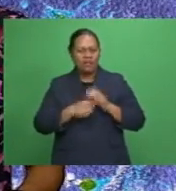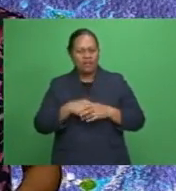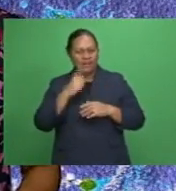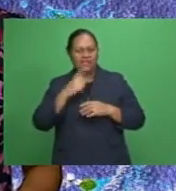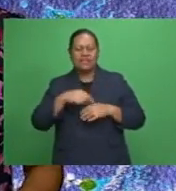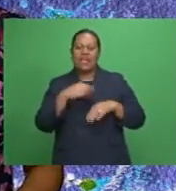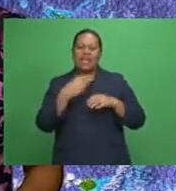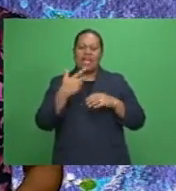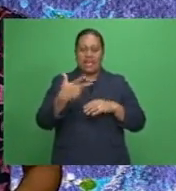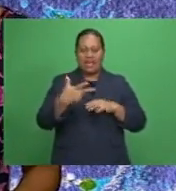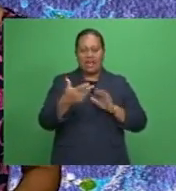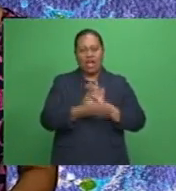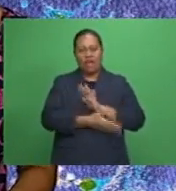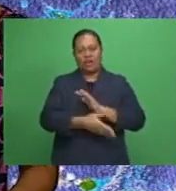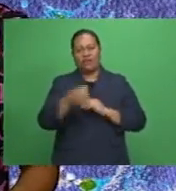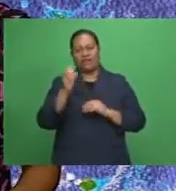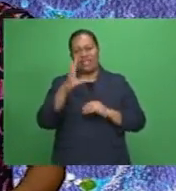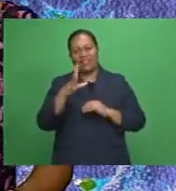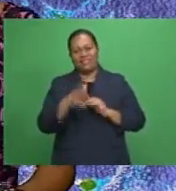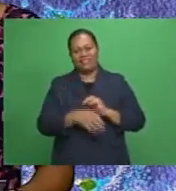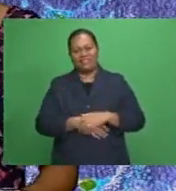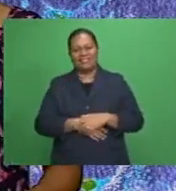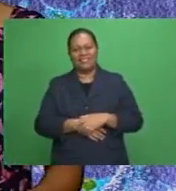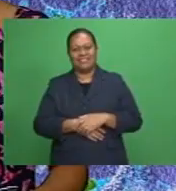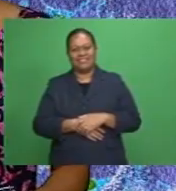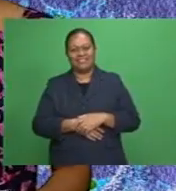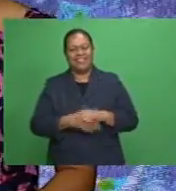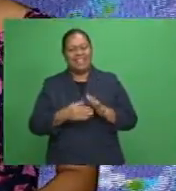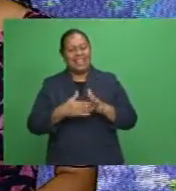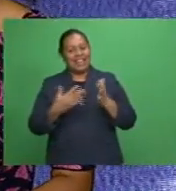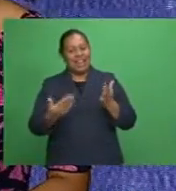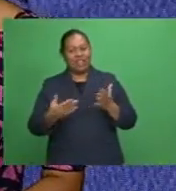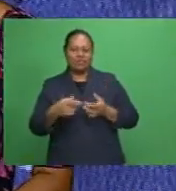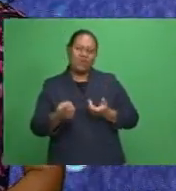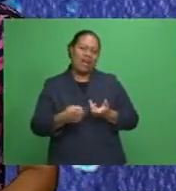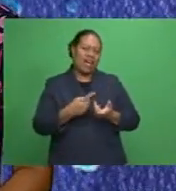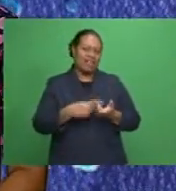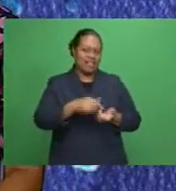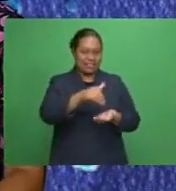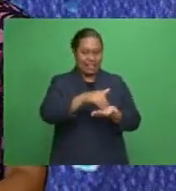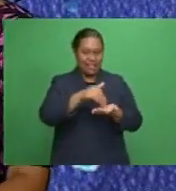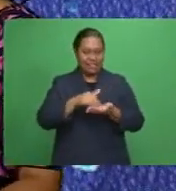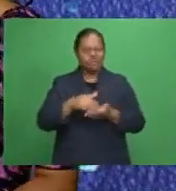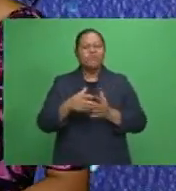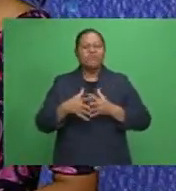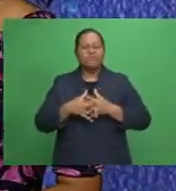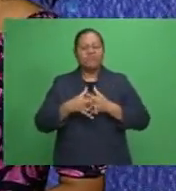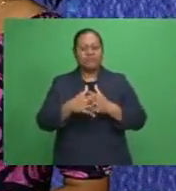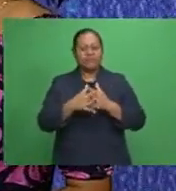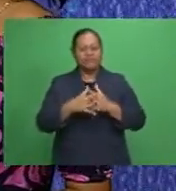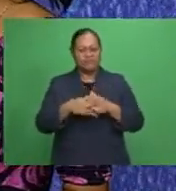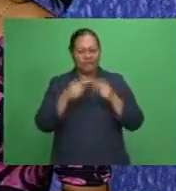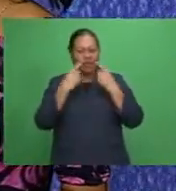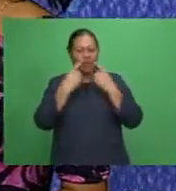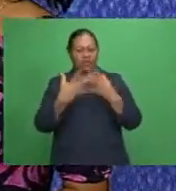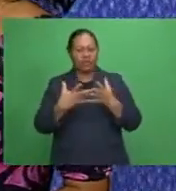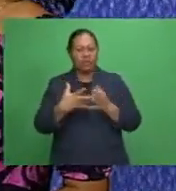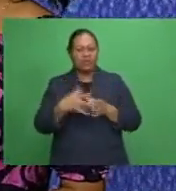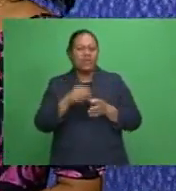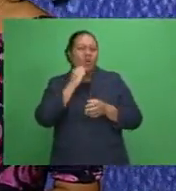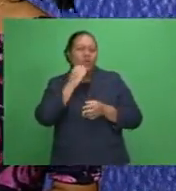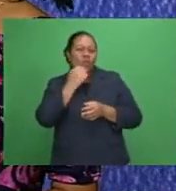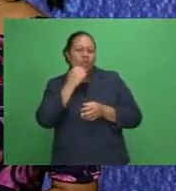10, that too for a Tuesday. Now moving over to the other centers. In the west, sunny skies were warming. There